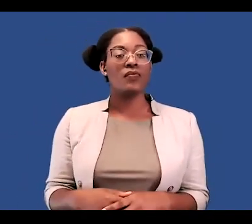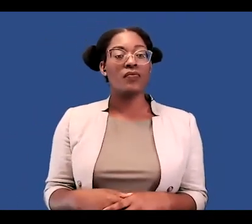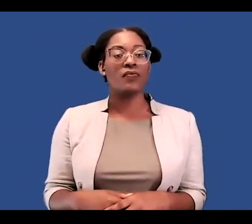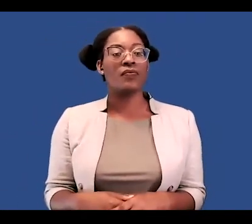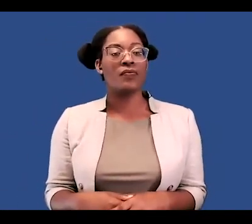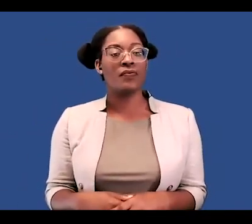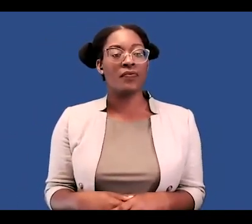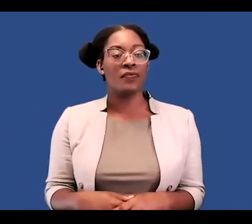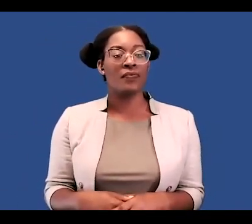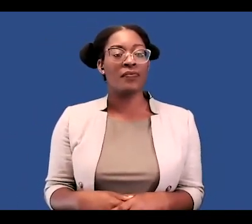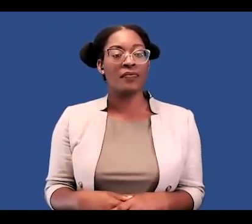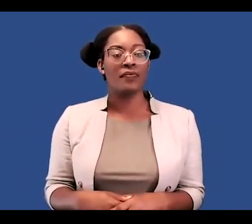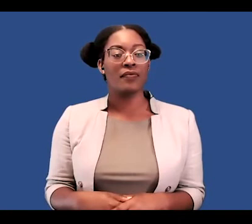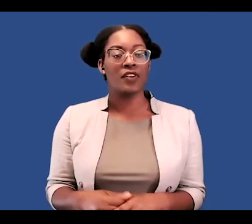is